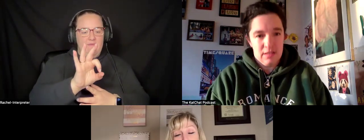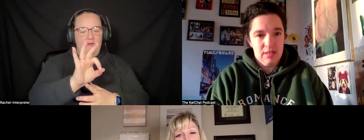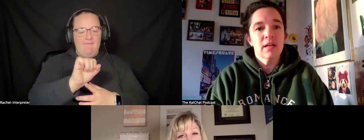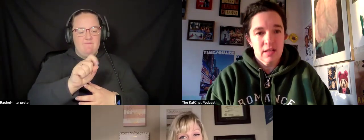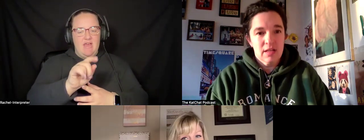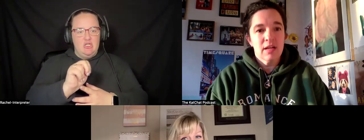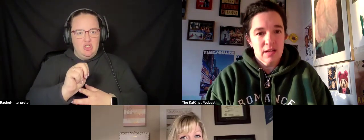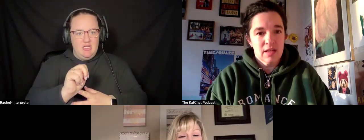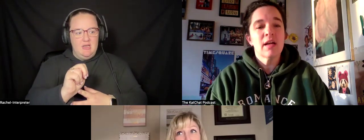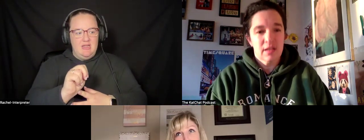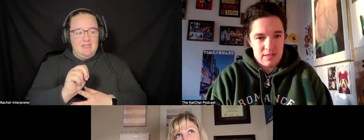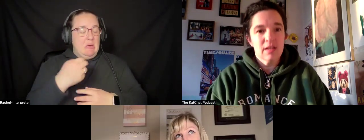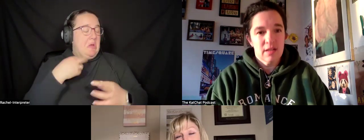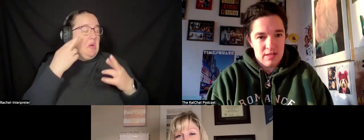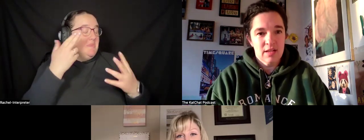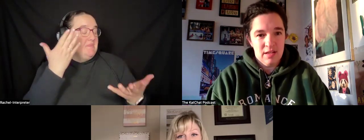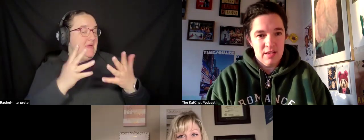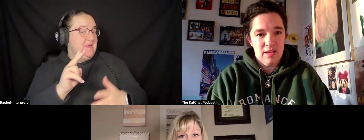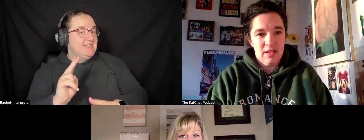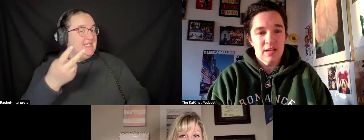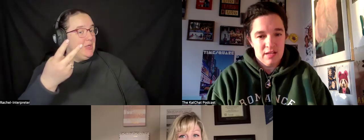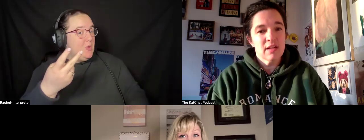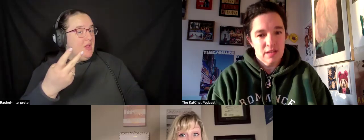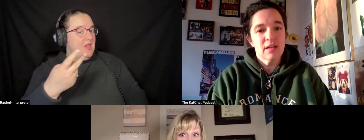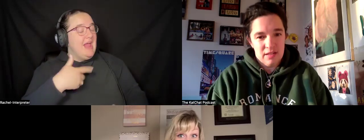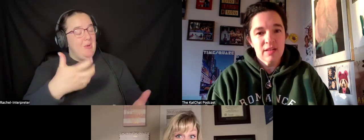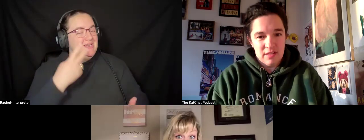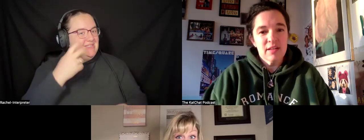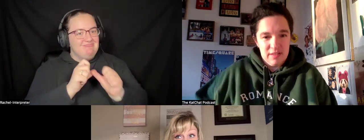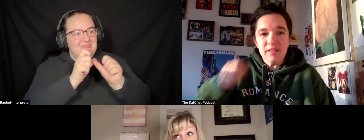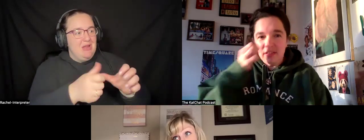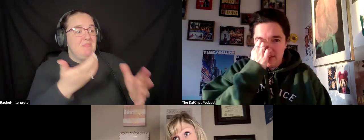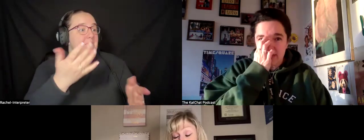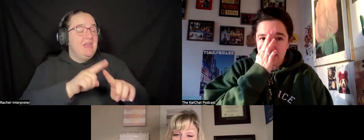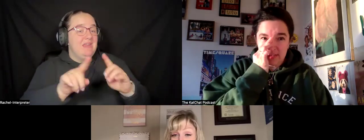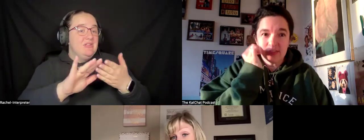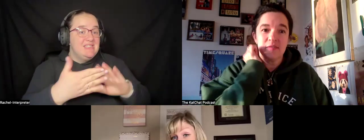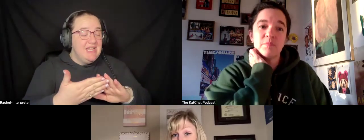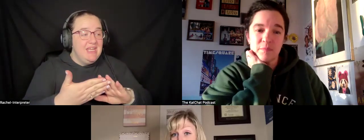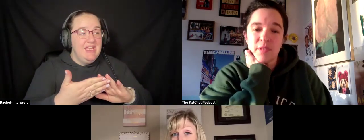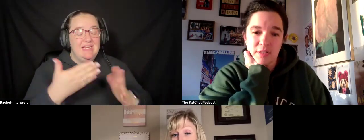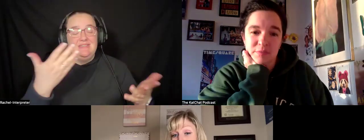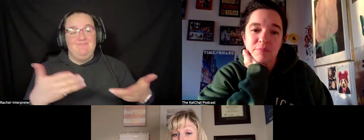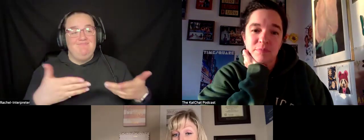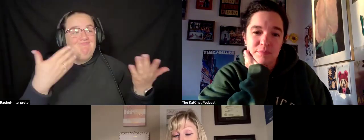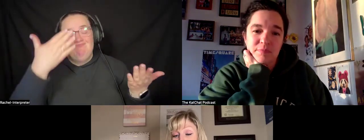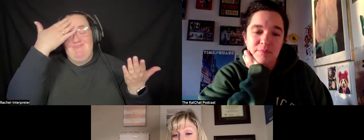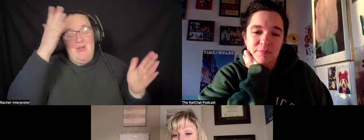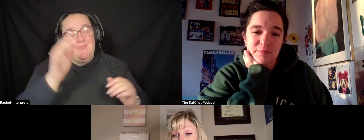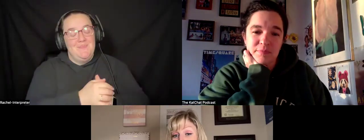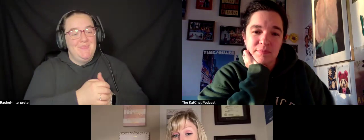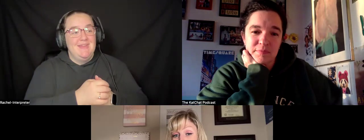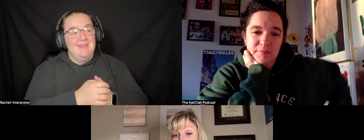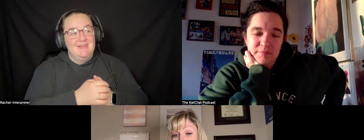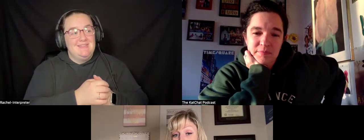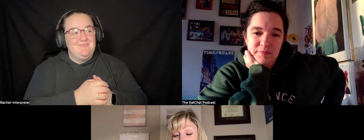so I'm hoping maybe for a sequel because I'd like to see that continue, maybe in a different city or who knows. And